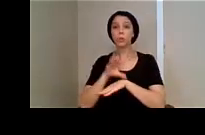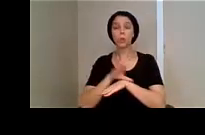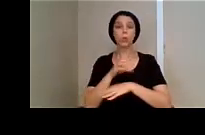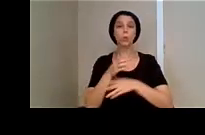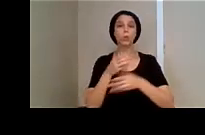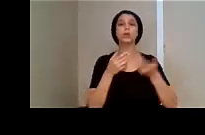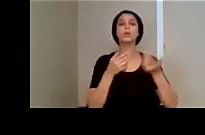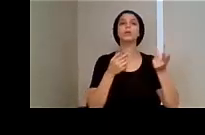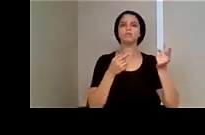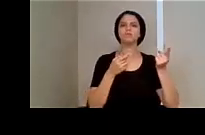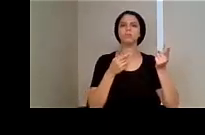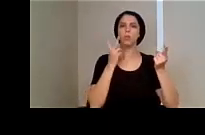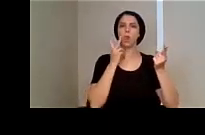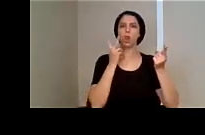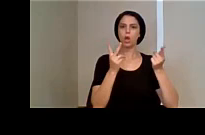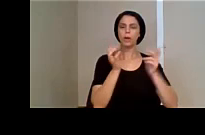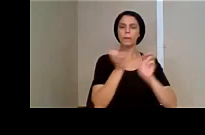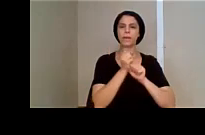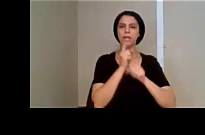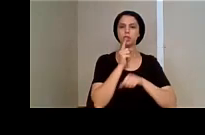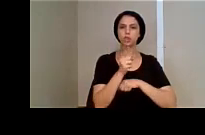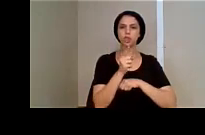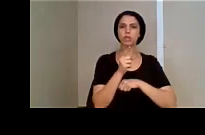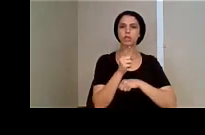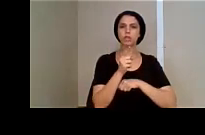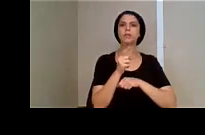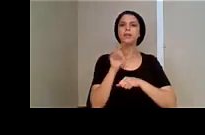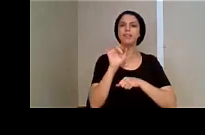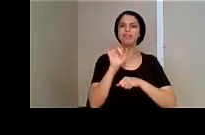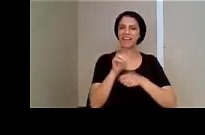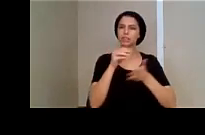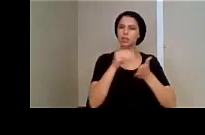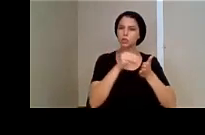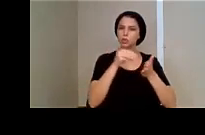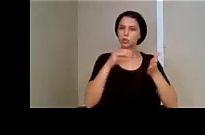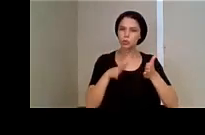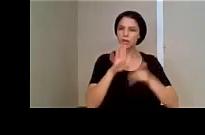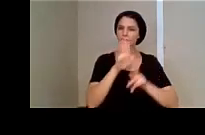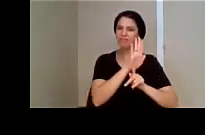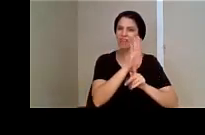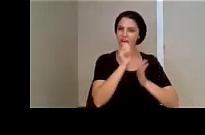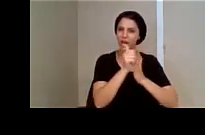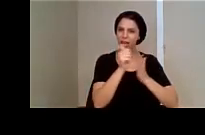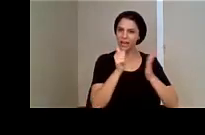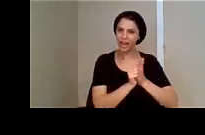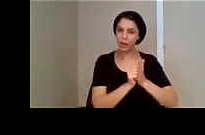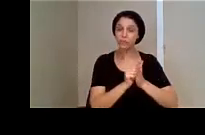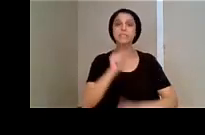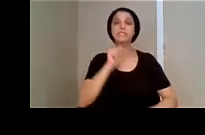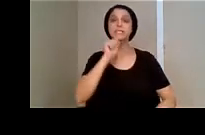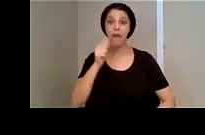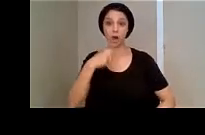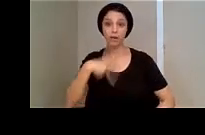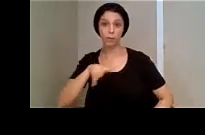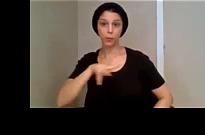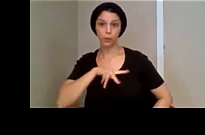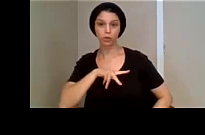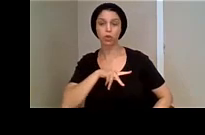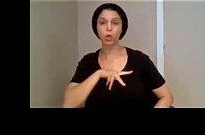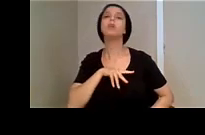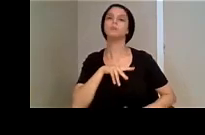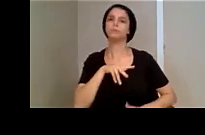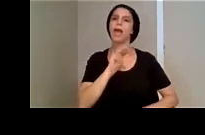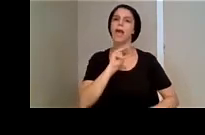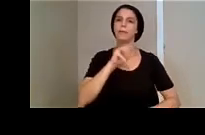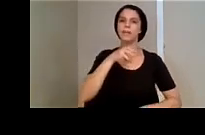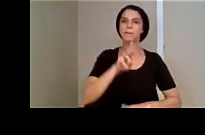things to check for to make sure it's the child's account logged in and not a personal account. So here I can see I'm